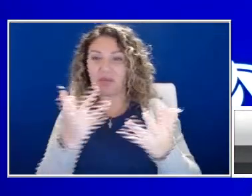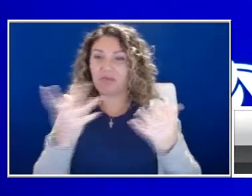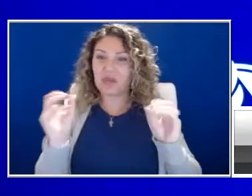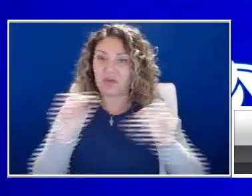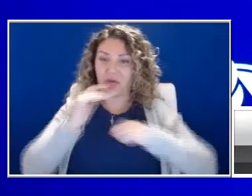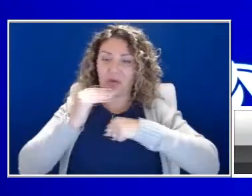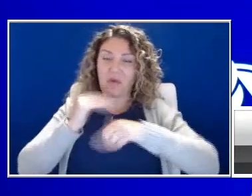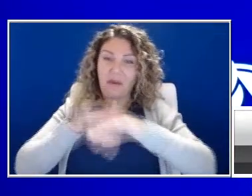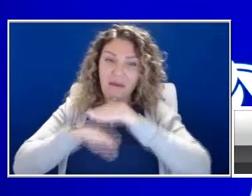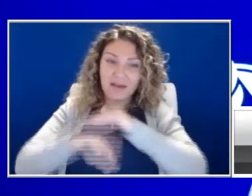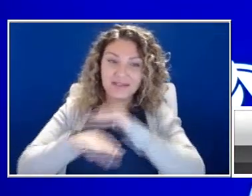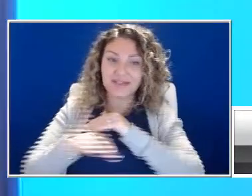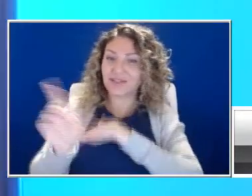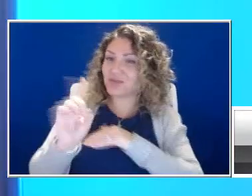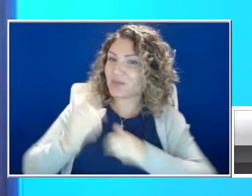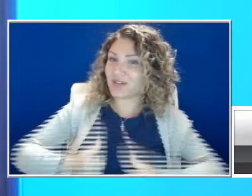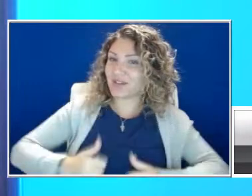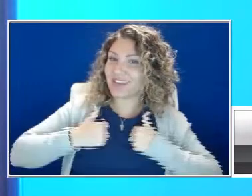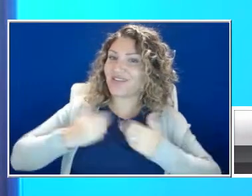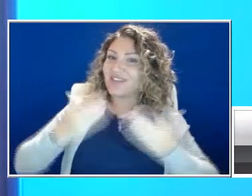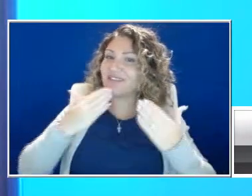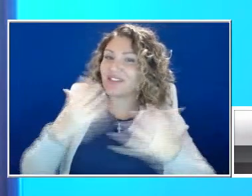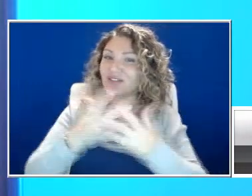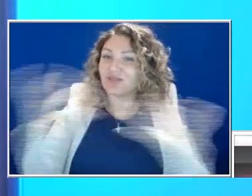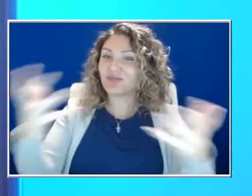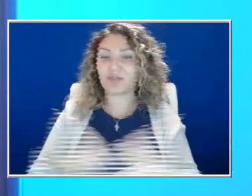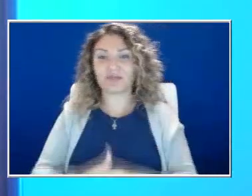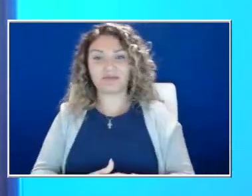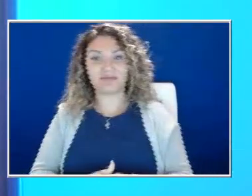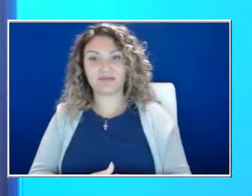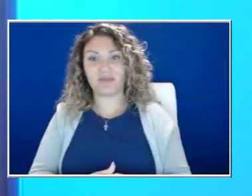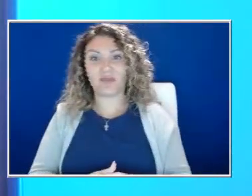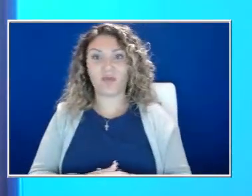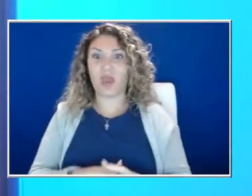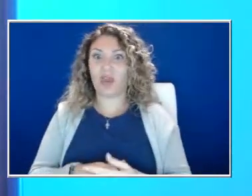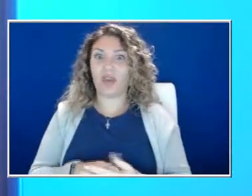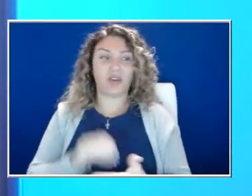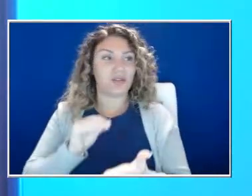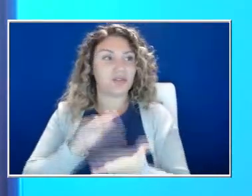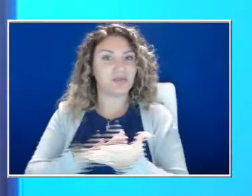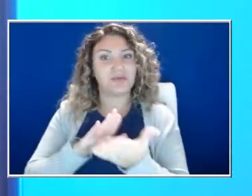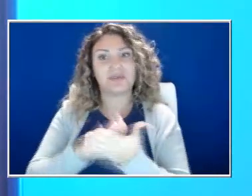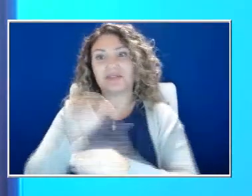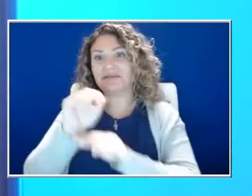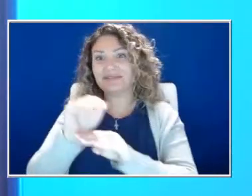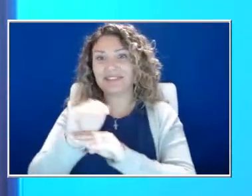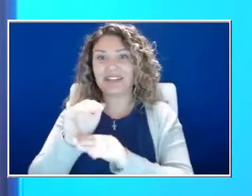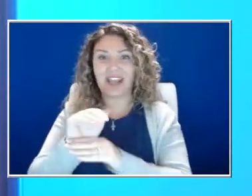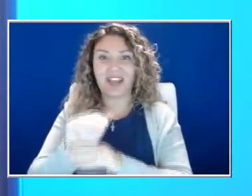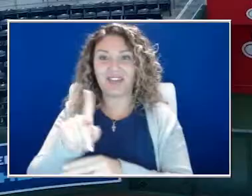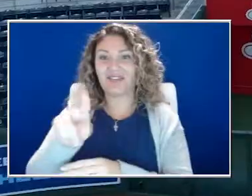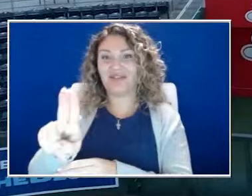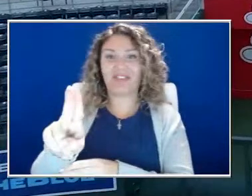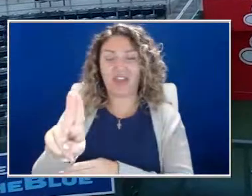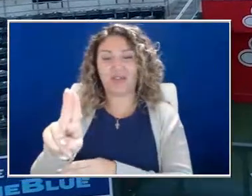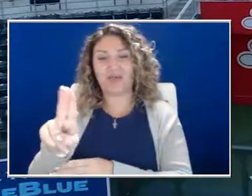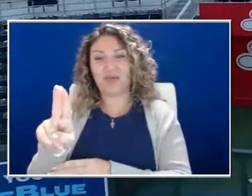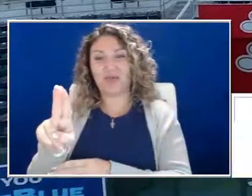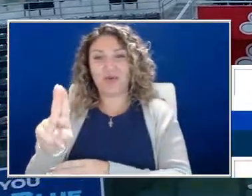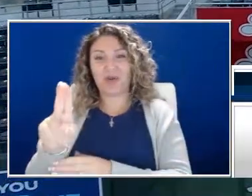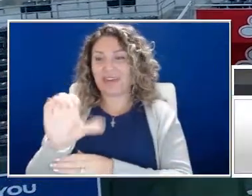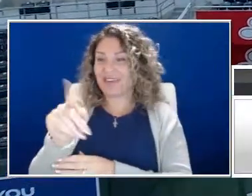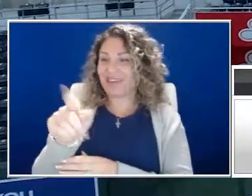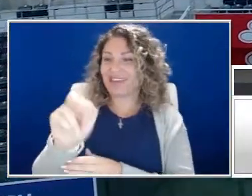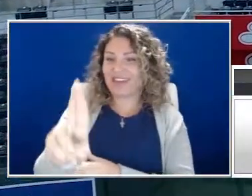they are living. So. Doc Hawk, thanks so much. Well, it was a record-setting night for the University of Kansas Cancer Center. More than